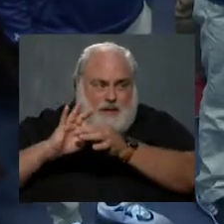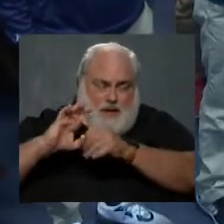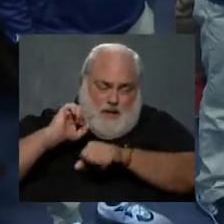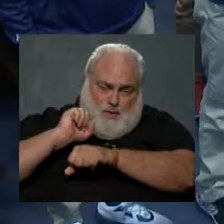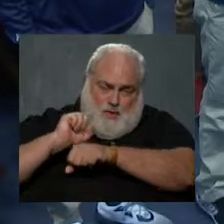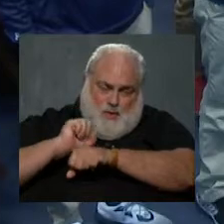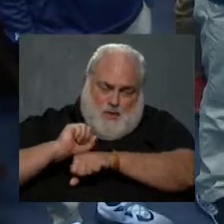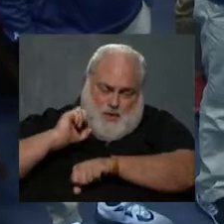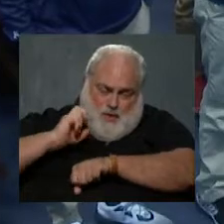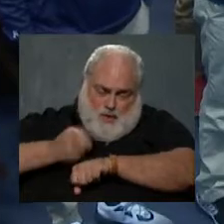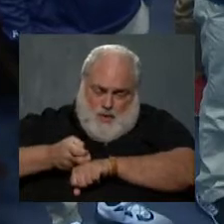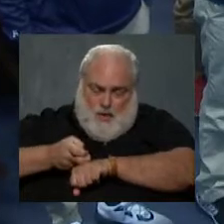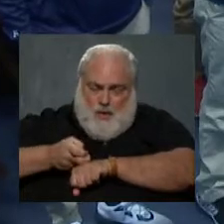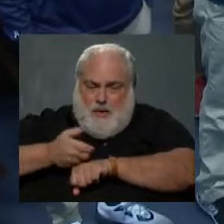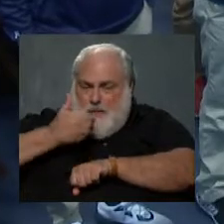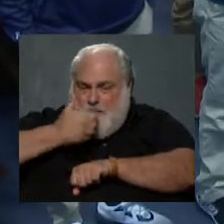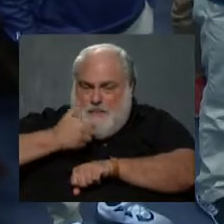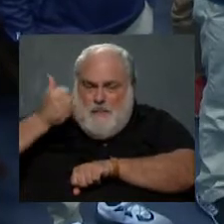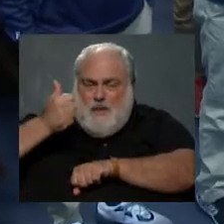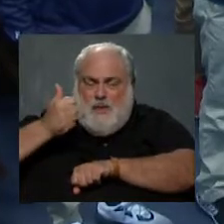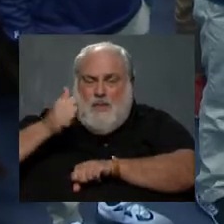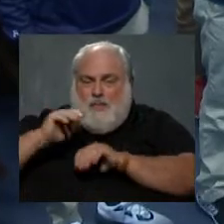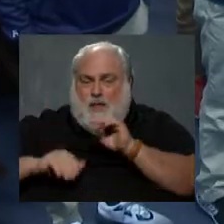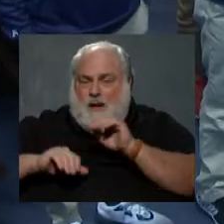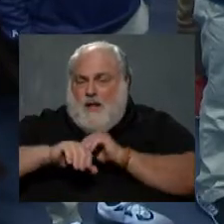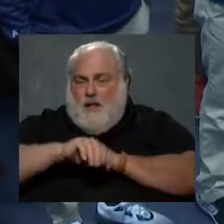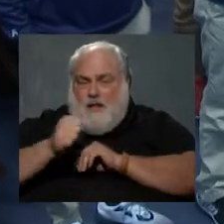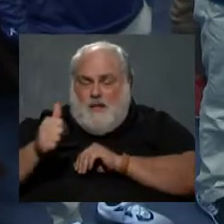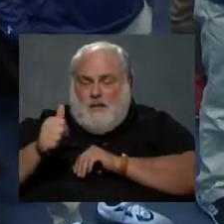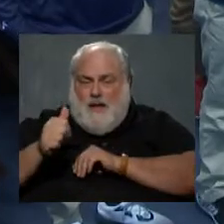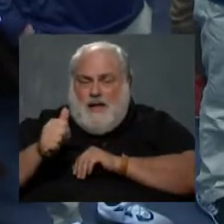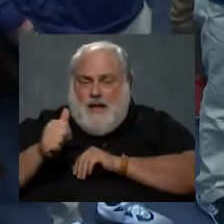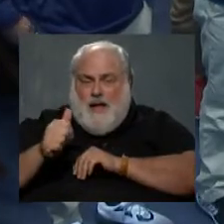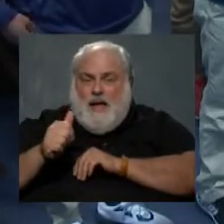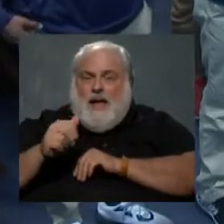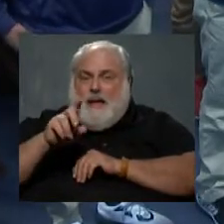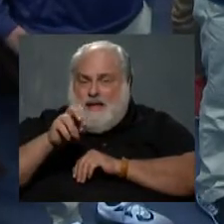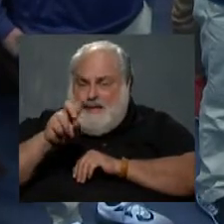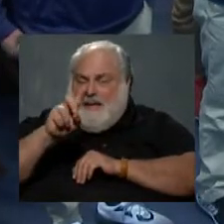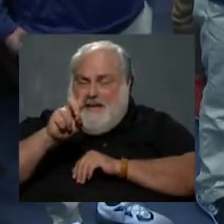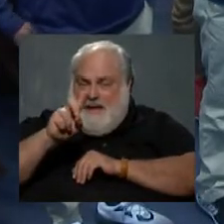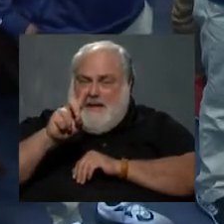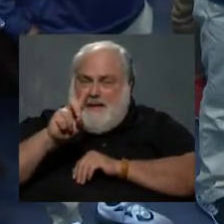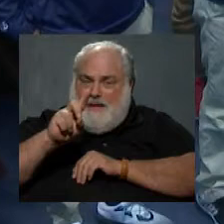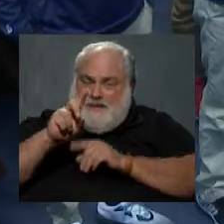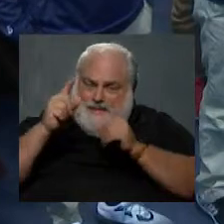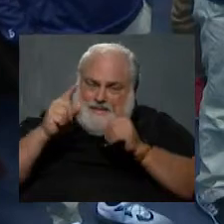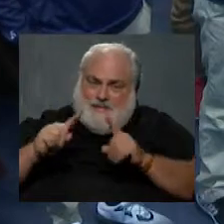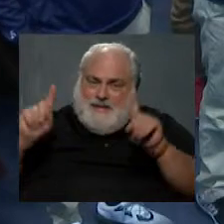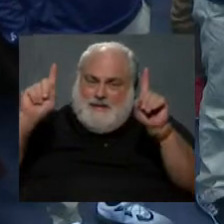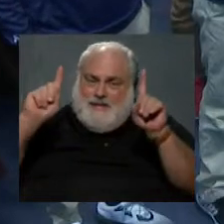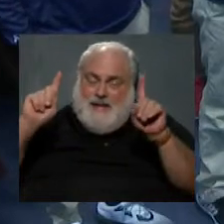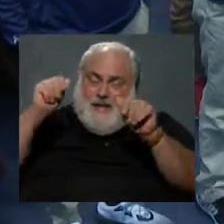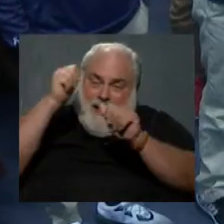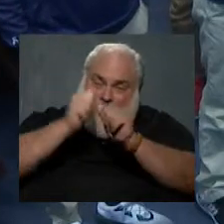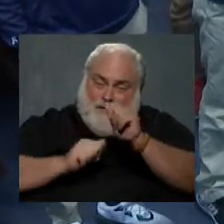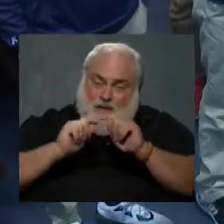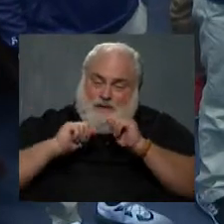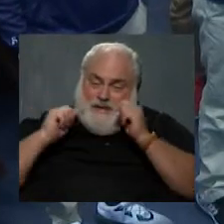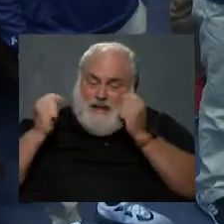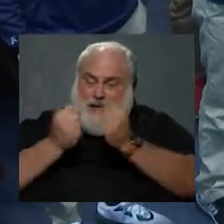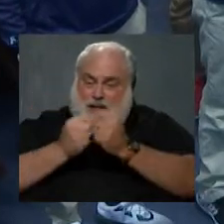outworked everybody, I believe. And then they came up big in the biggest moments. You know, every team faces some